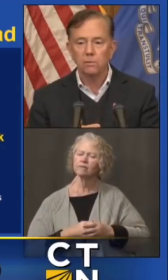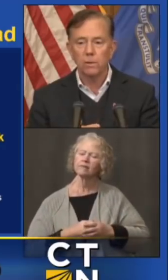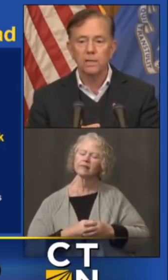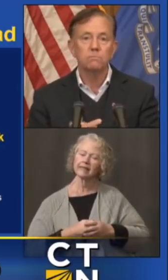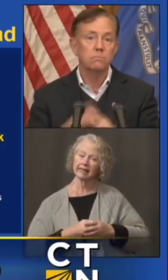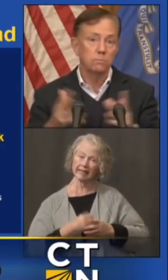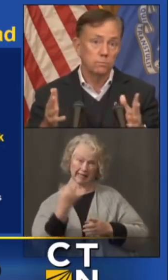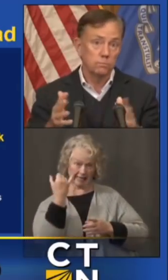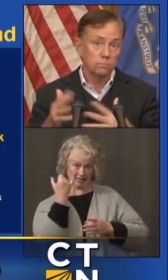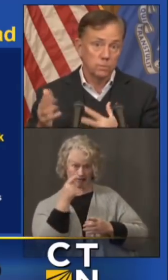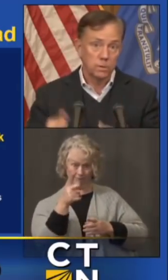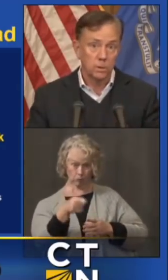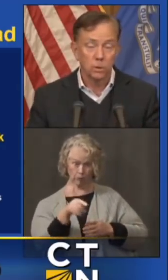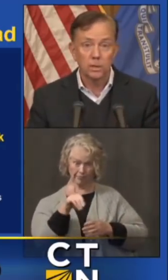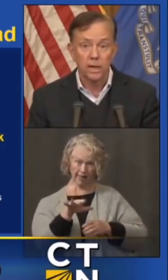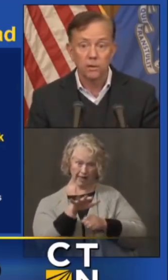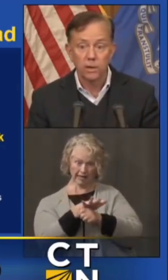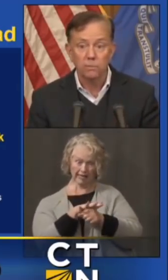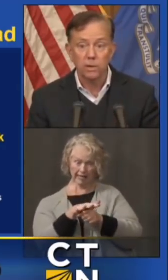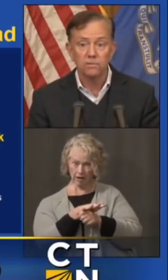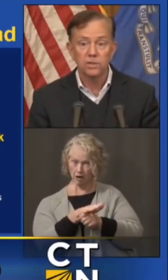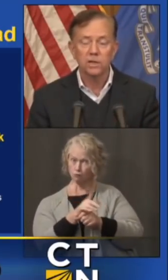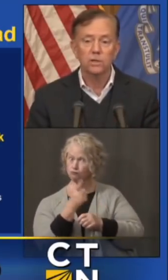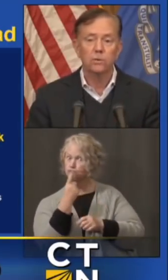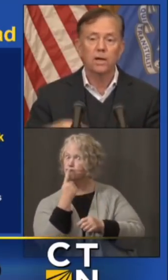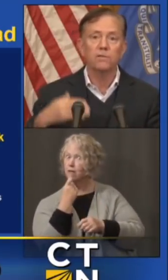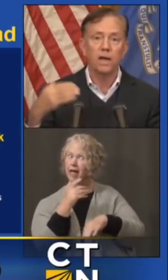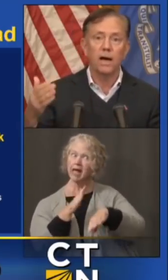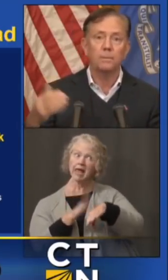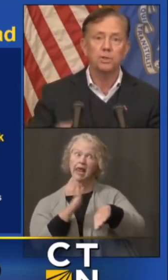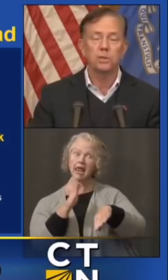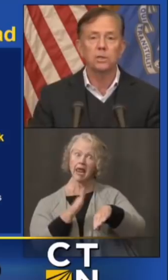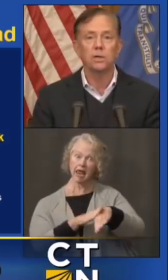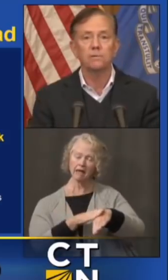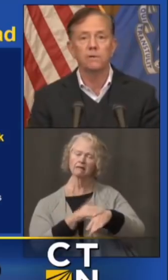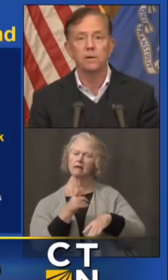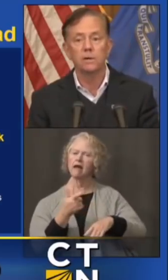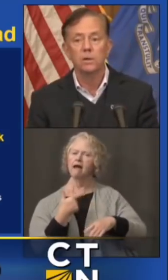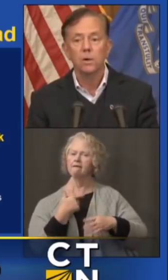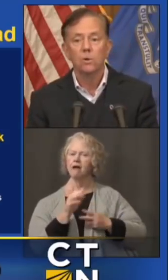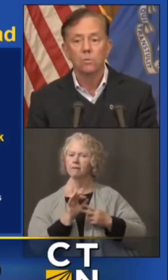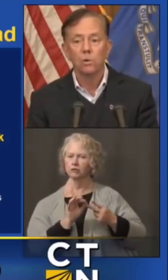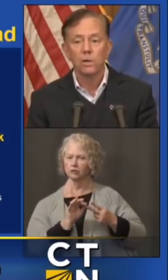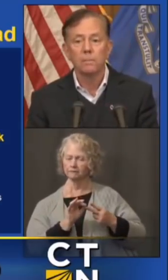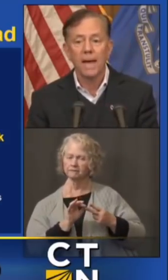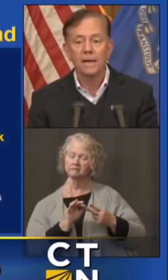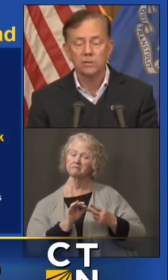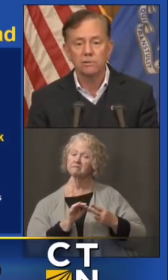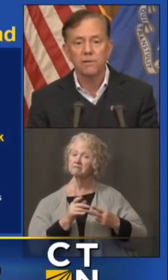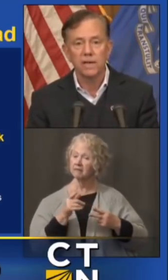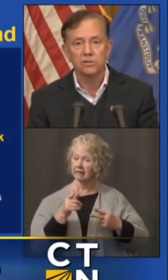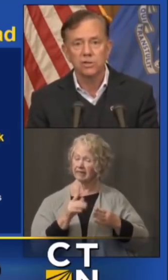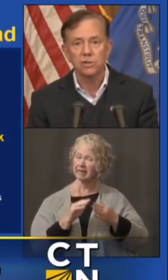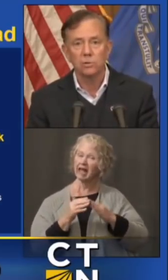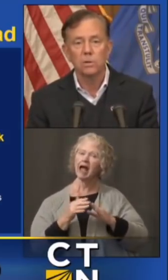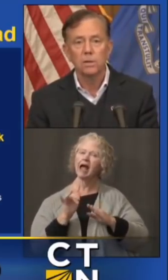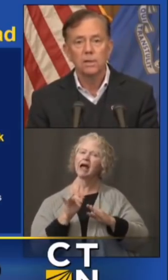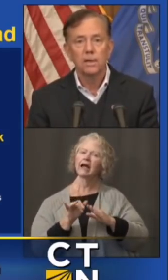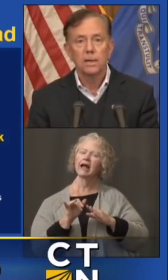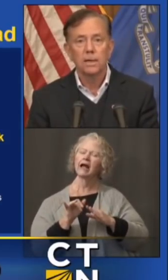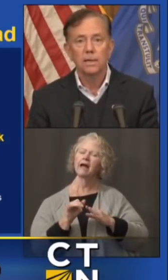the red alert area, we have said you have the option of rolling back to phase